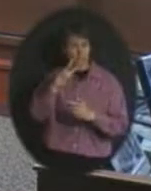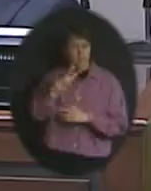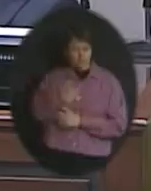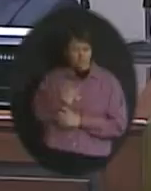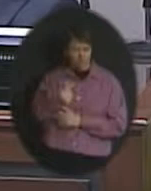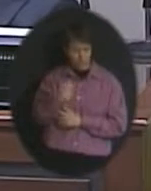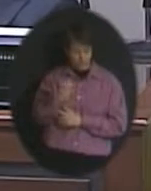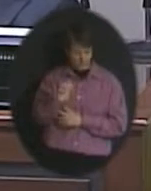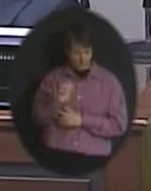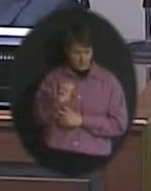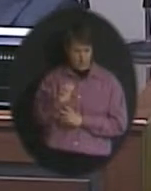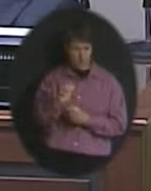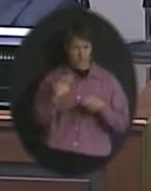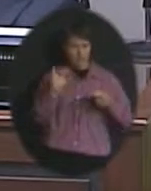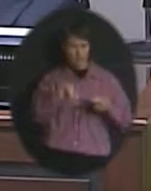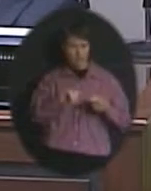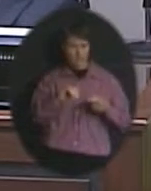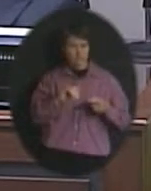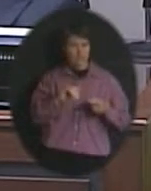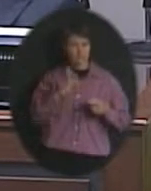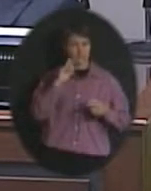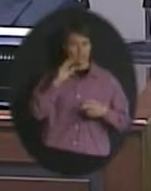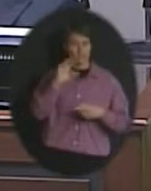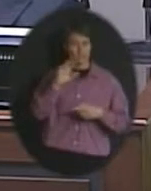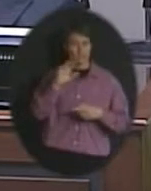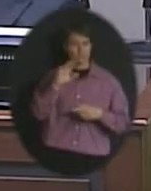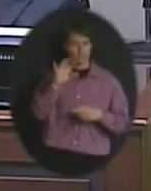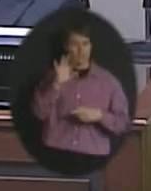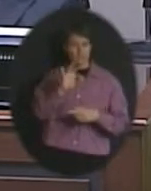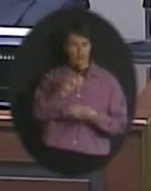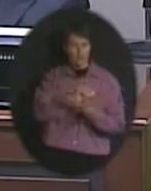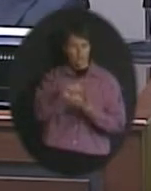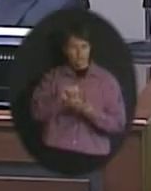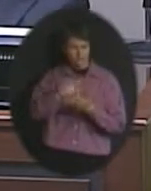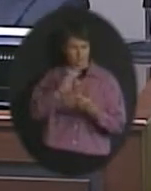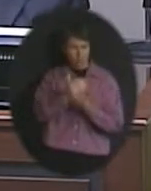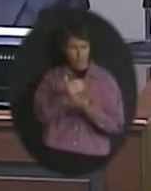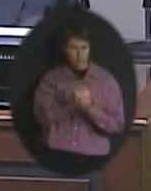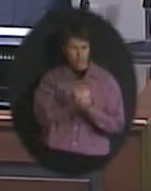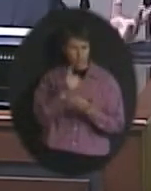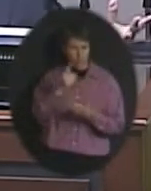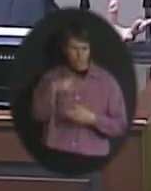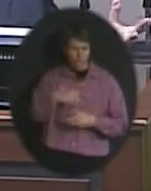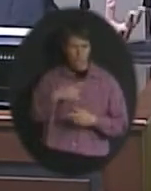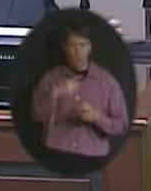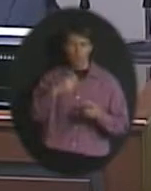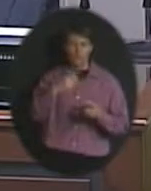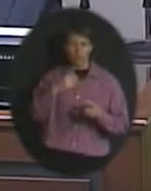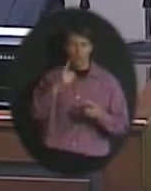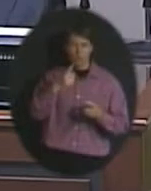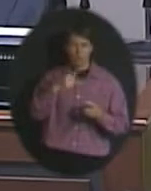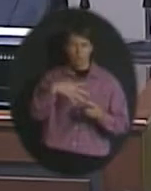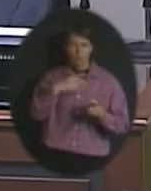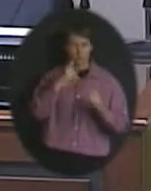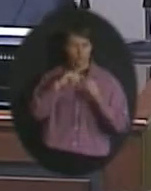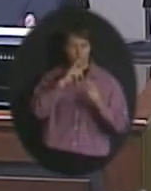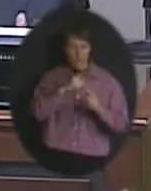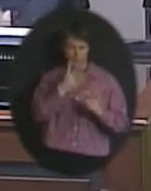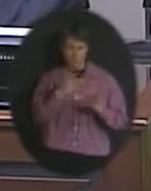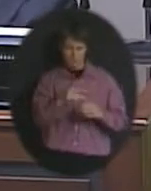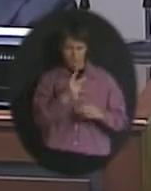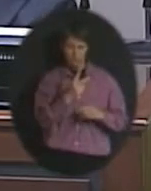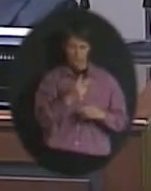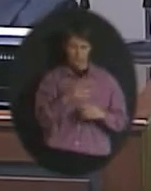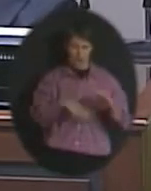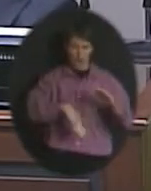Sixth grade is a quarter course, so they would finish probably two to three, perhaps, modules,